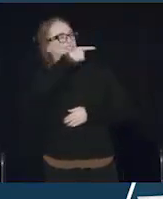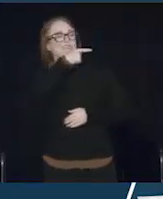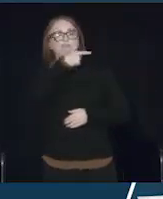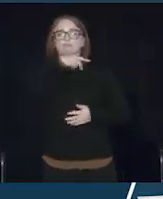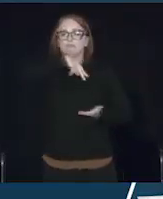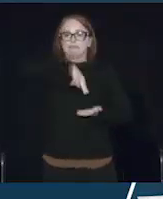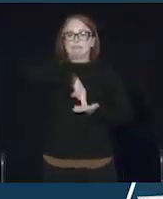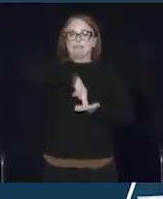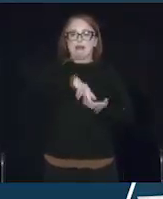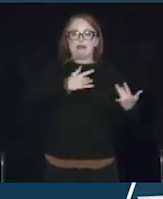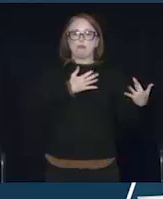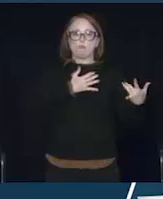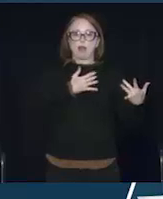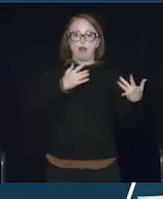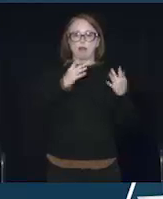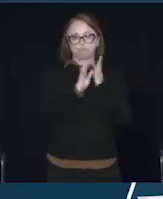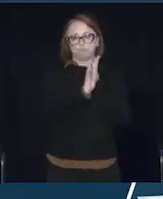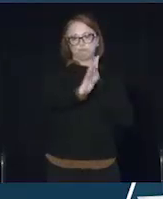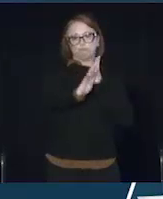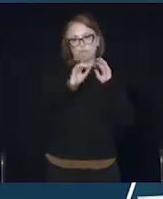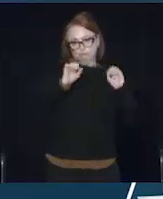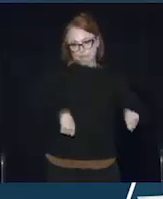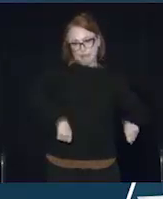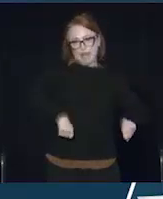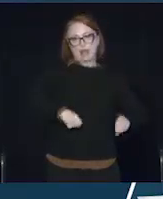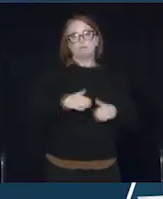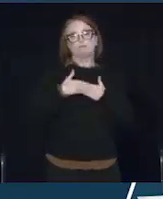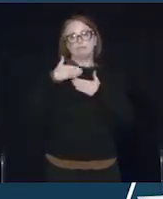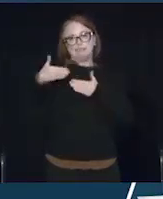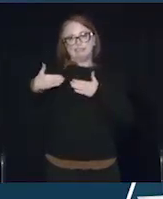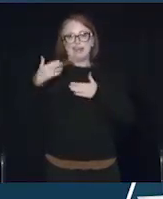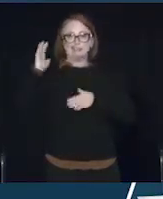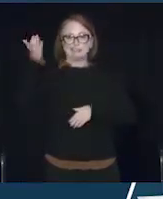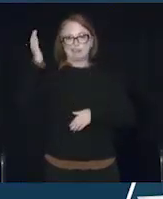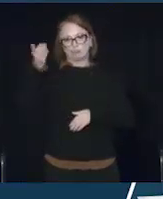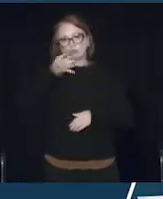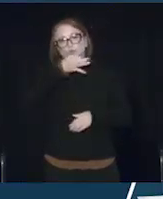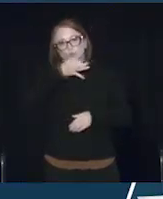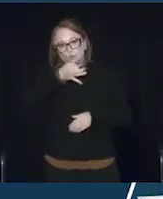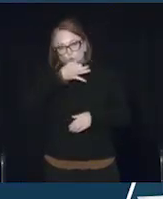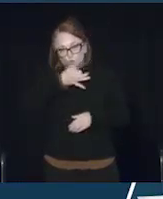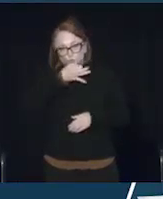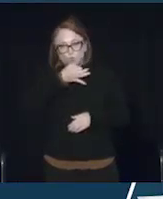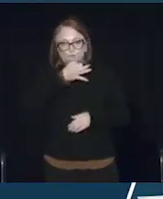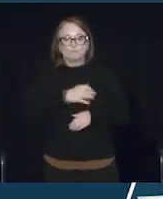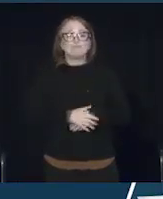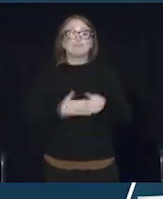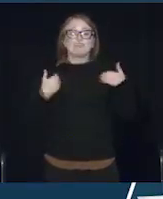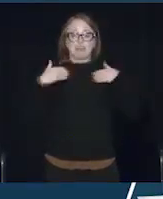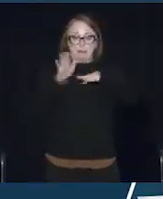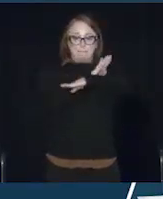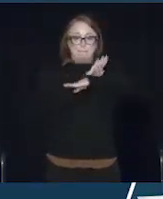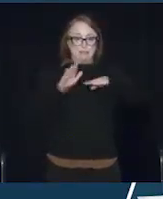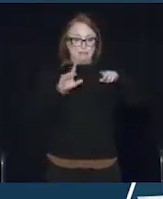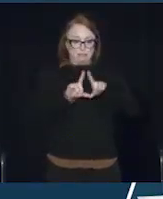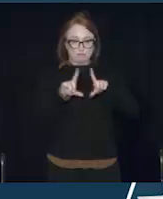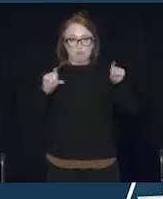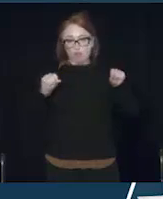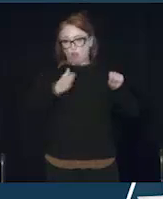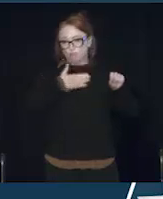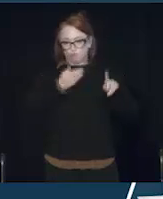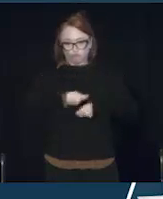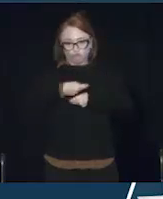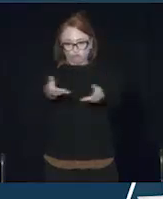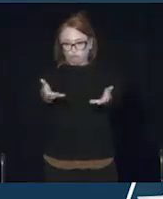for the next session. So thank you so much. We have business cards with us. We'll be happy to hand you a